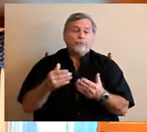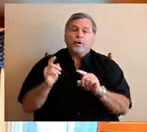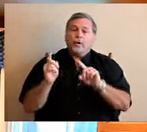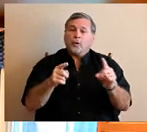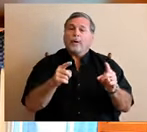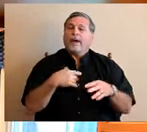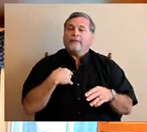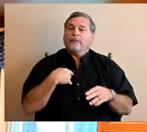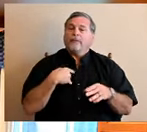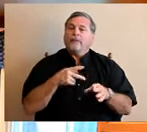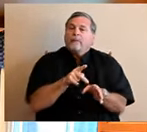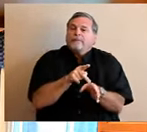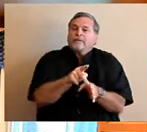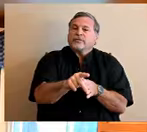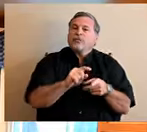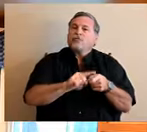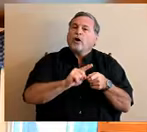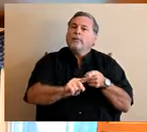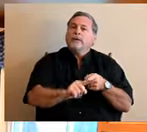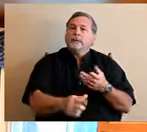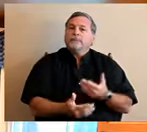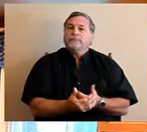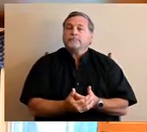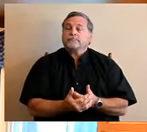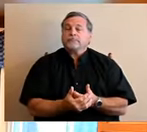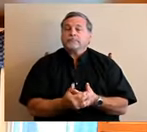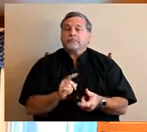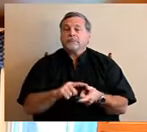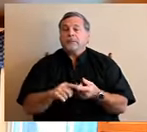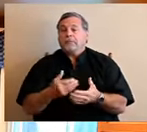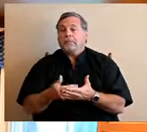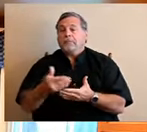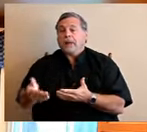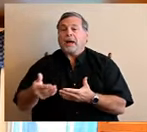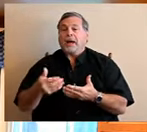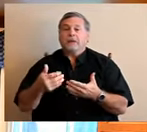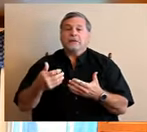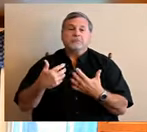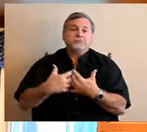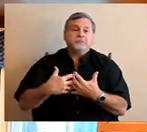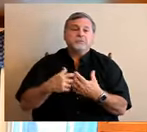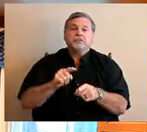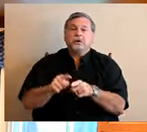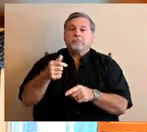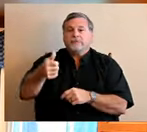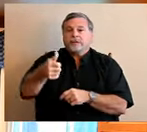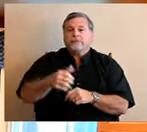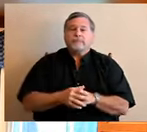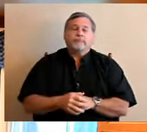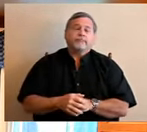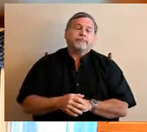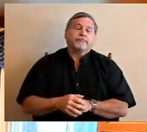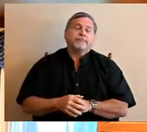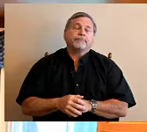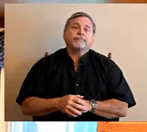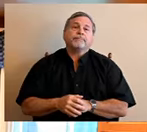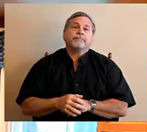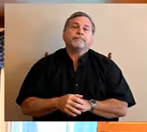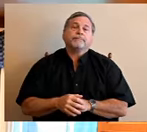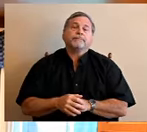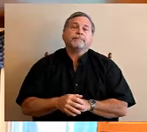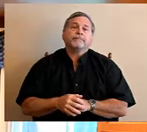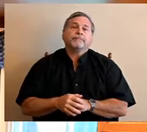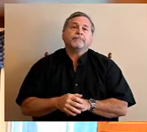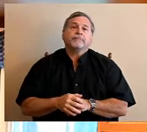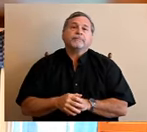can look at possibly getting a sharpener for your home if you can't afford to go out and have them professionally sharpened. Another